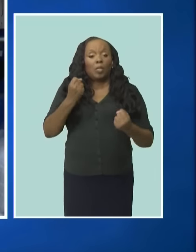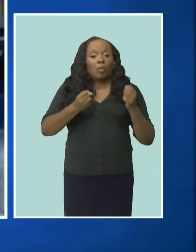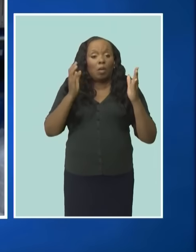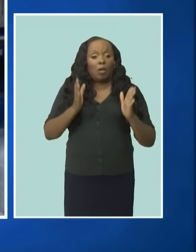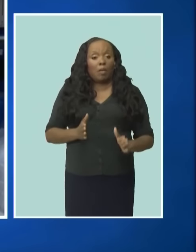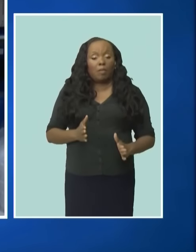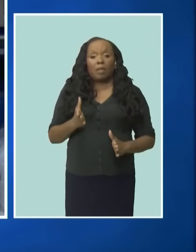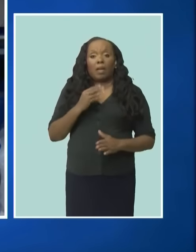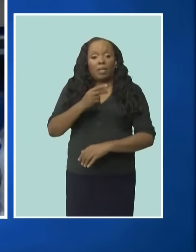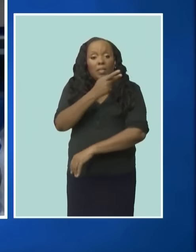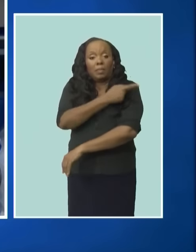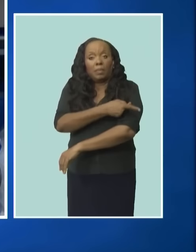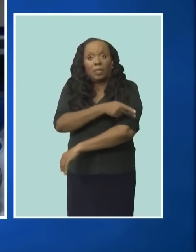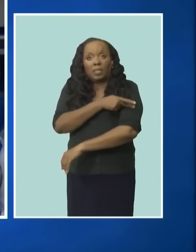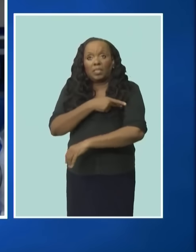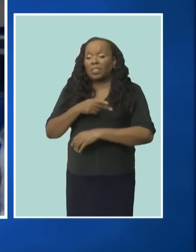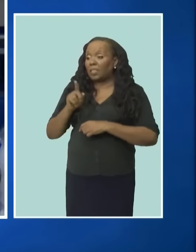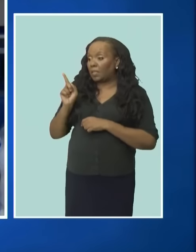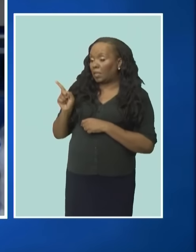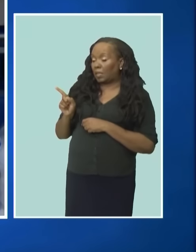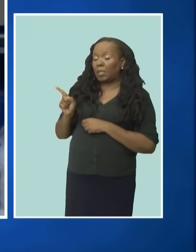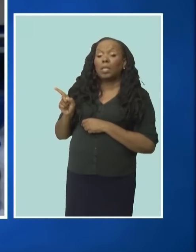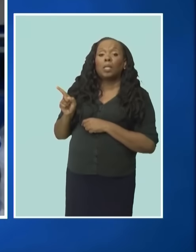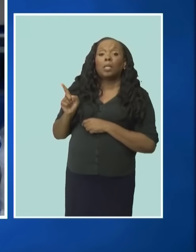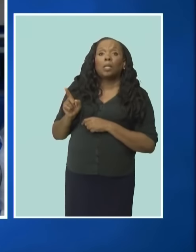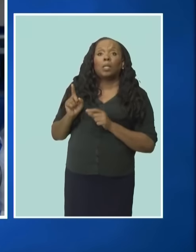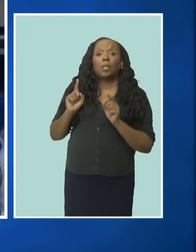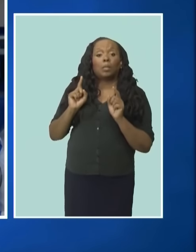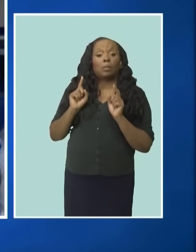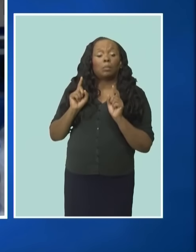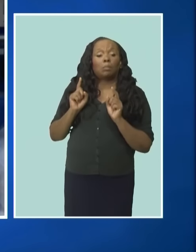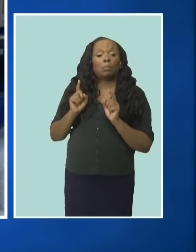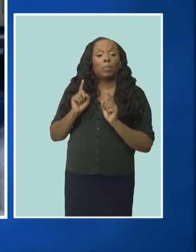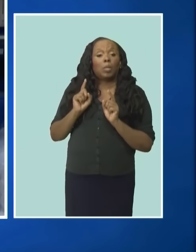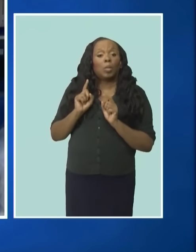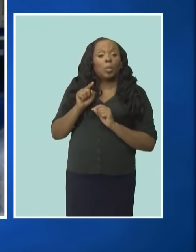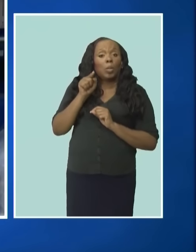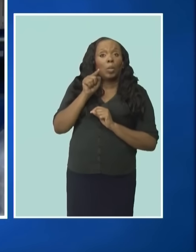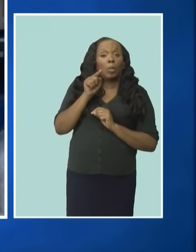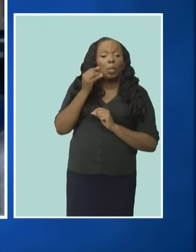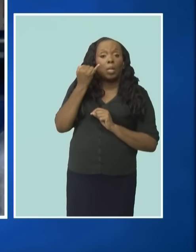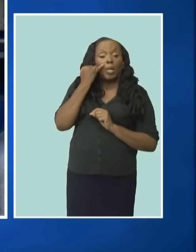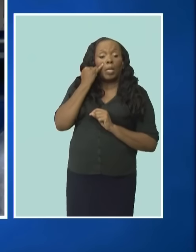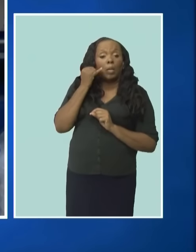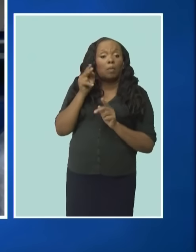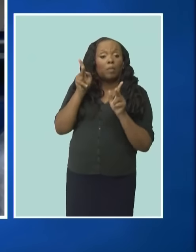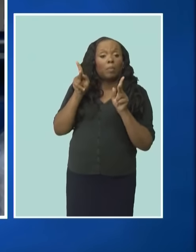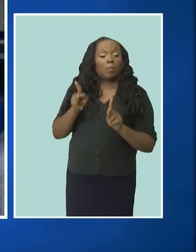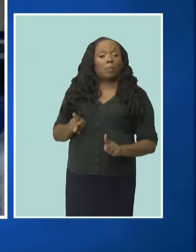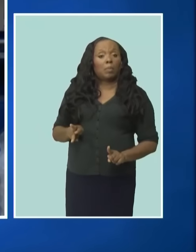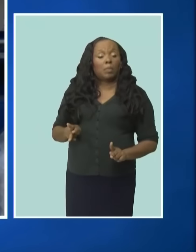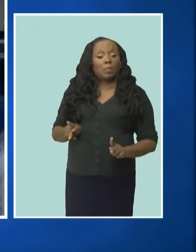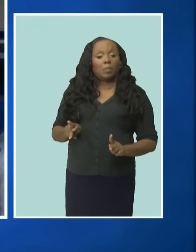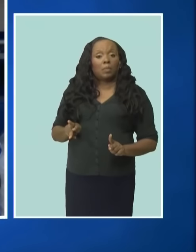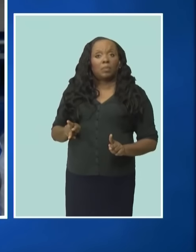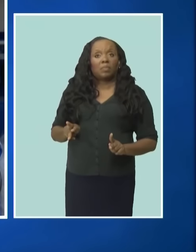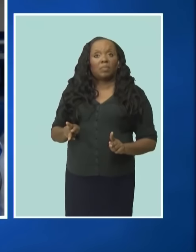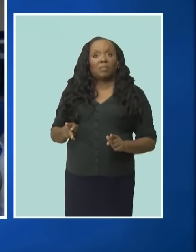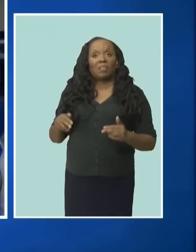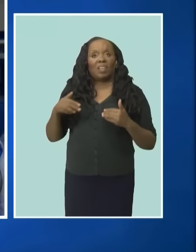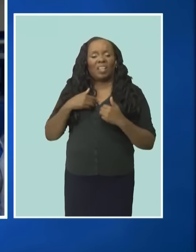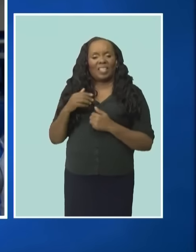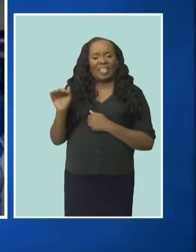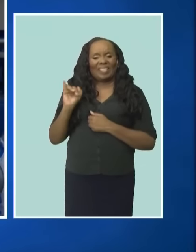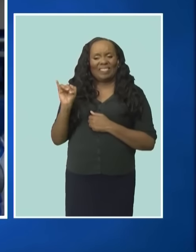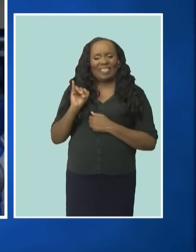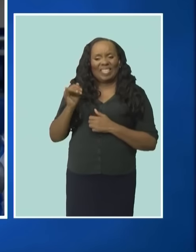the patient is sealed. Hence, you can have an individual who is suffering from an infectious disease,